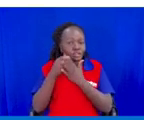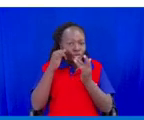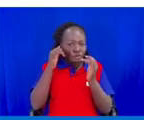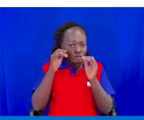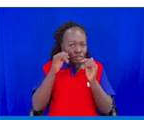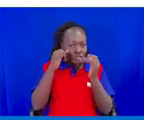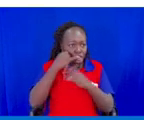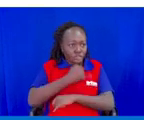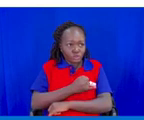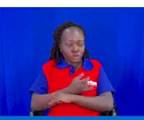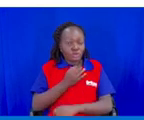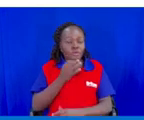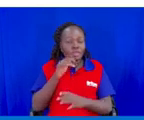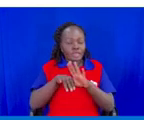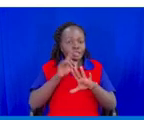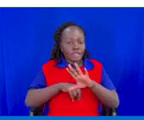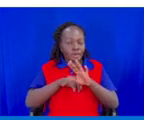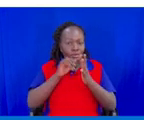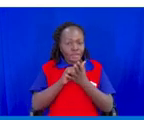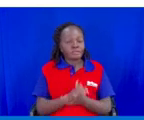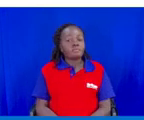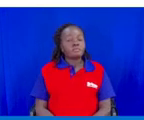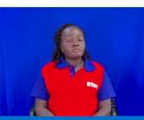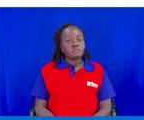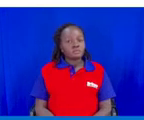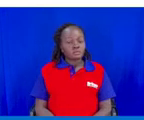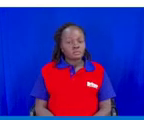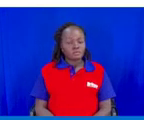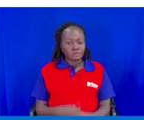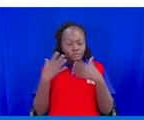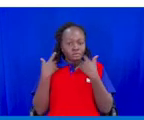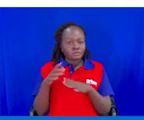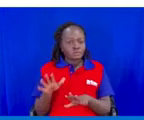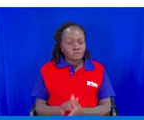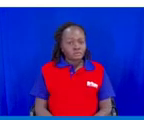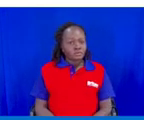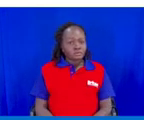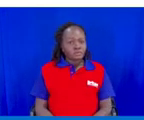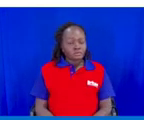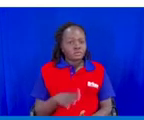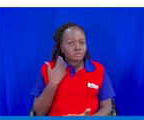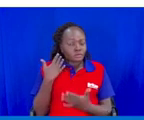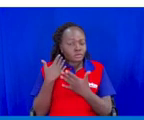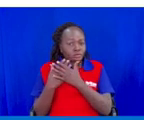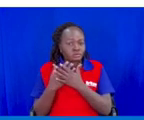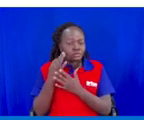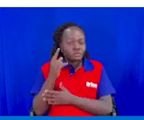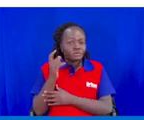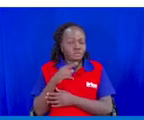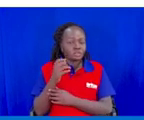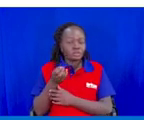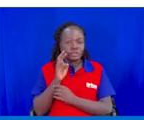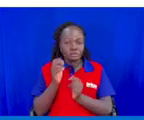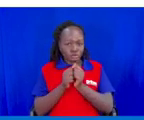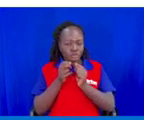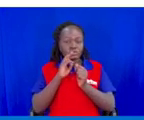million within the period. The liabilities position as at 31st December 2019, we